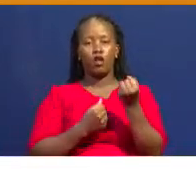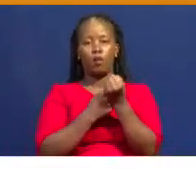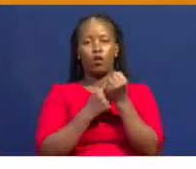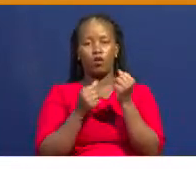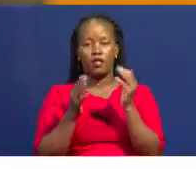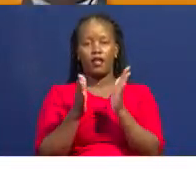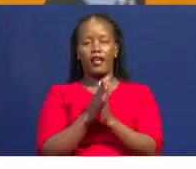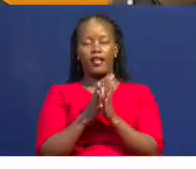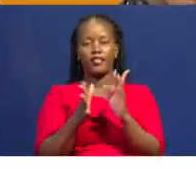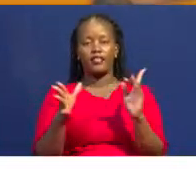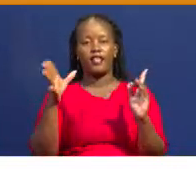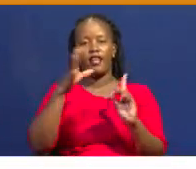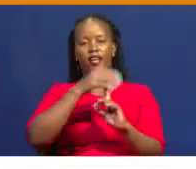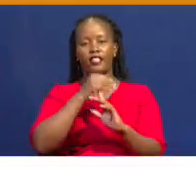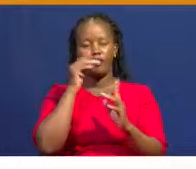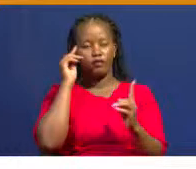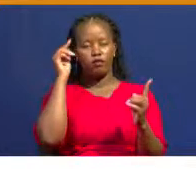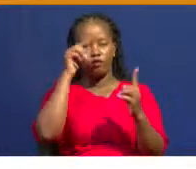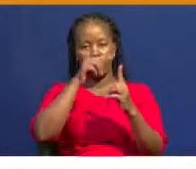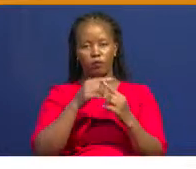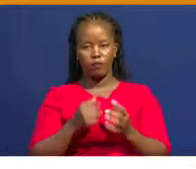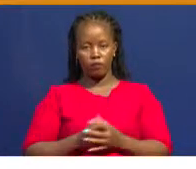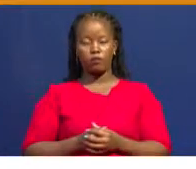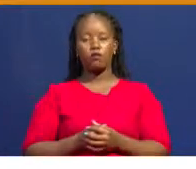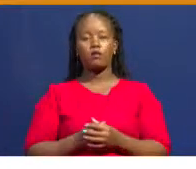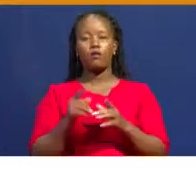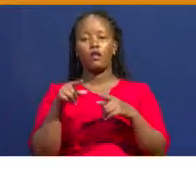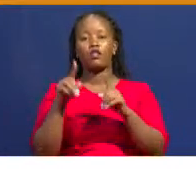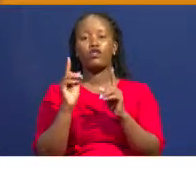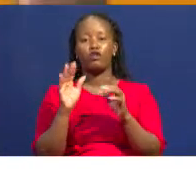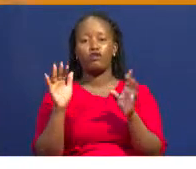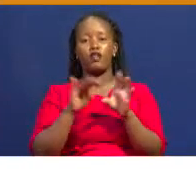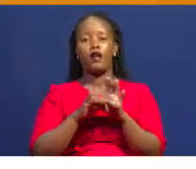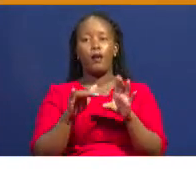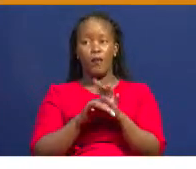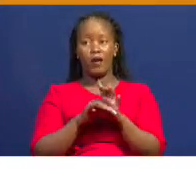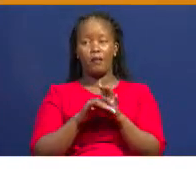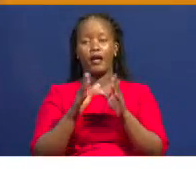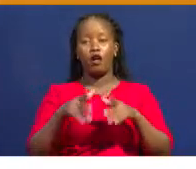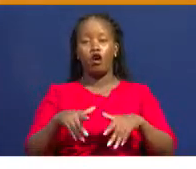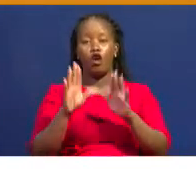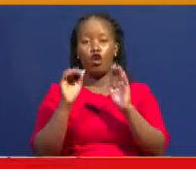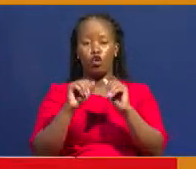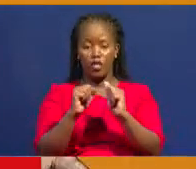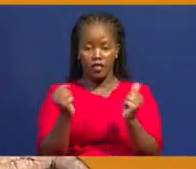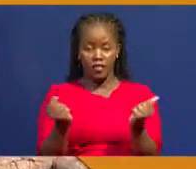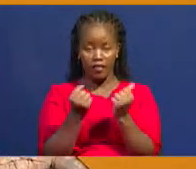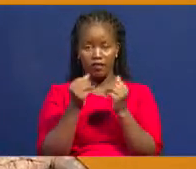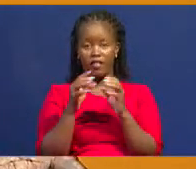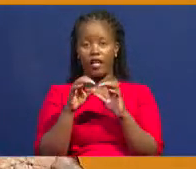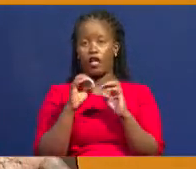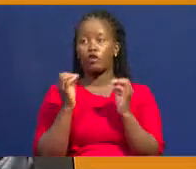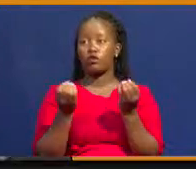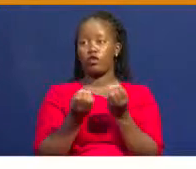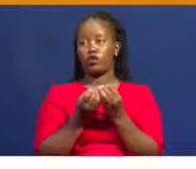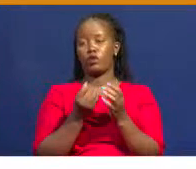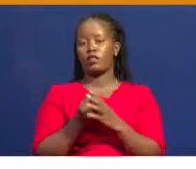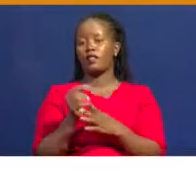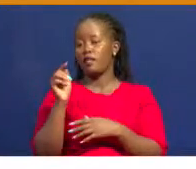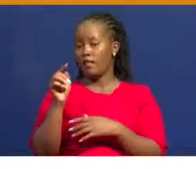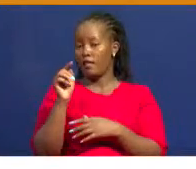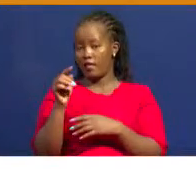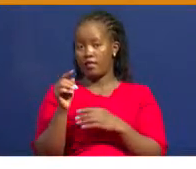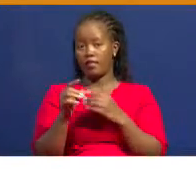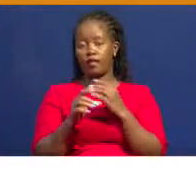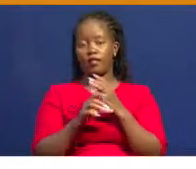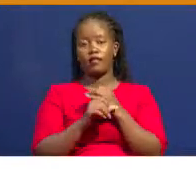these objectives. He is talked of, he is a member of the Road Safety Association. Yes. I know that is a stakeholder, because if I'm